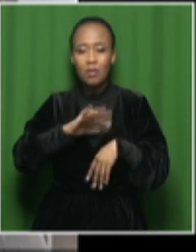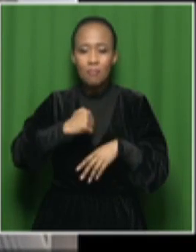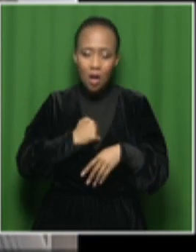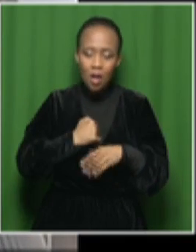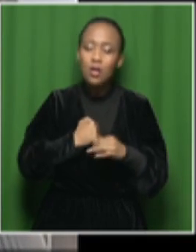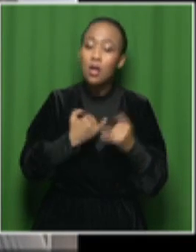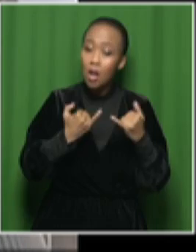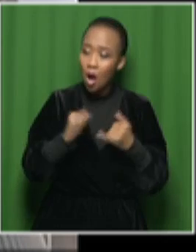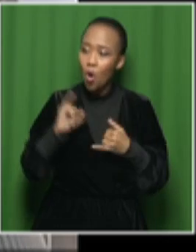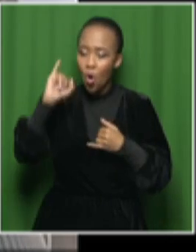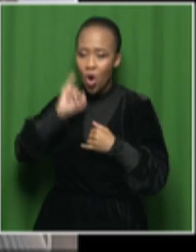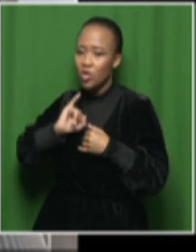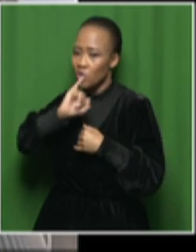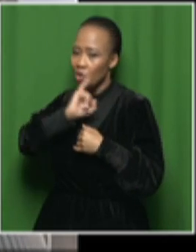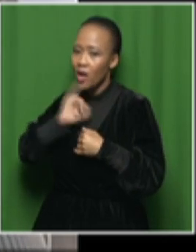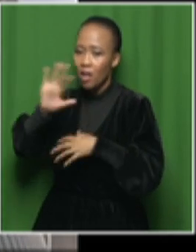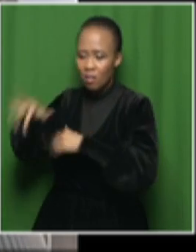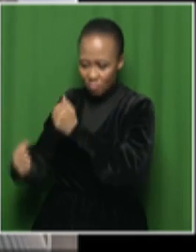which...